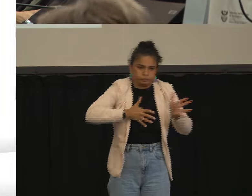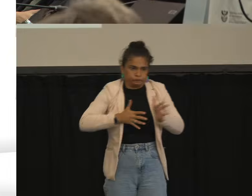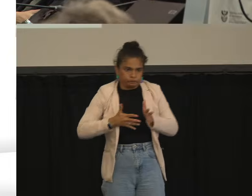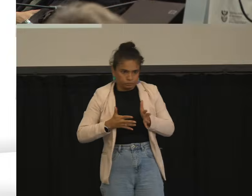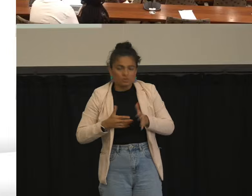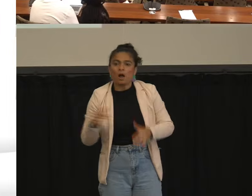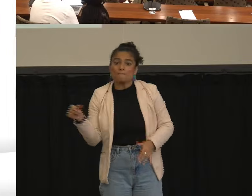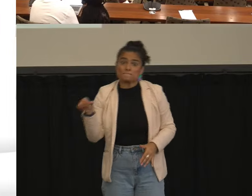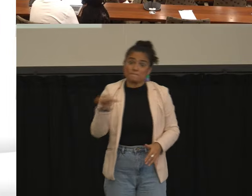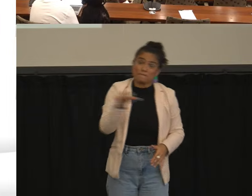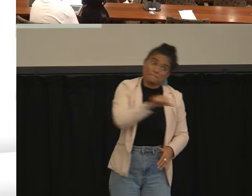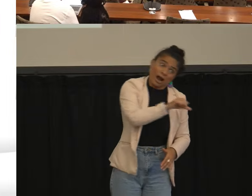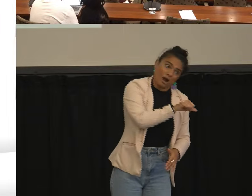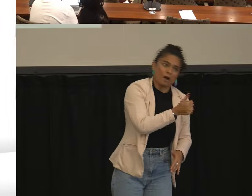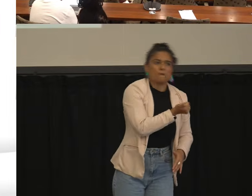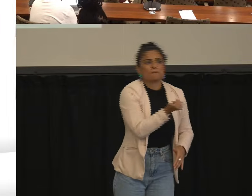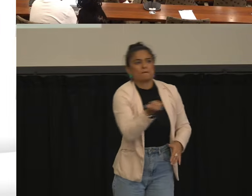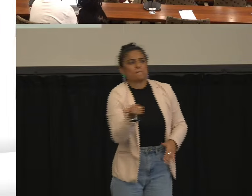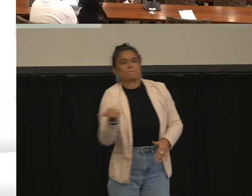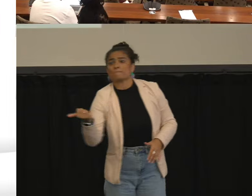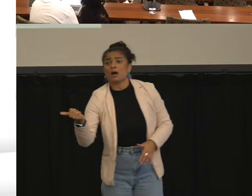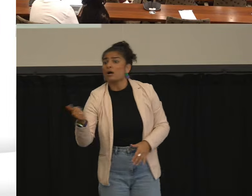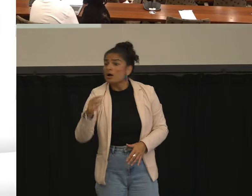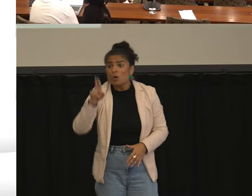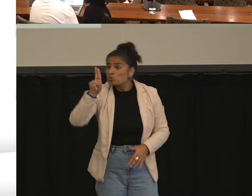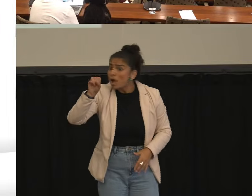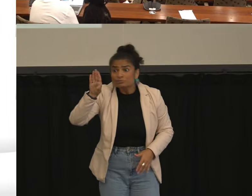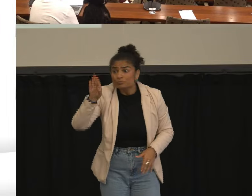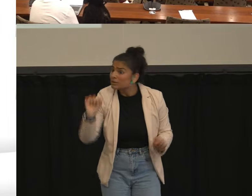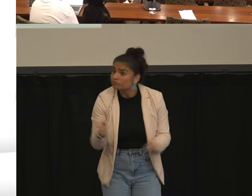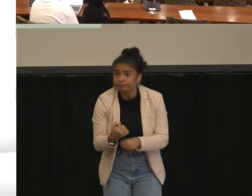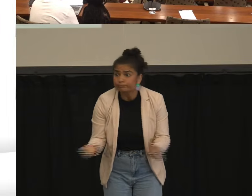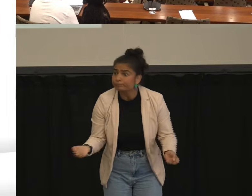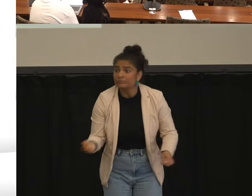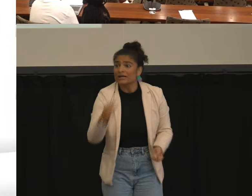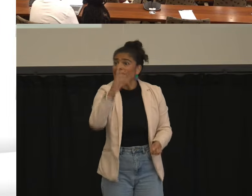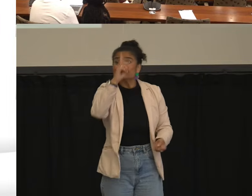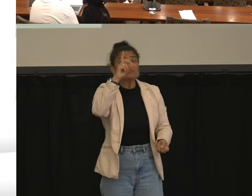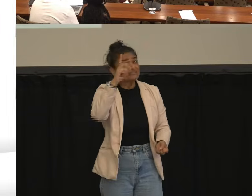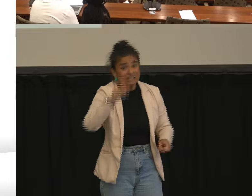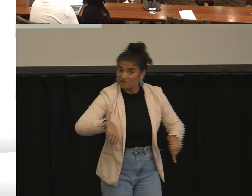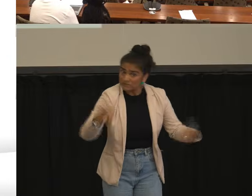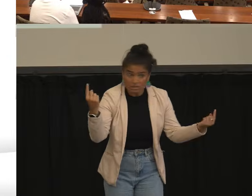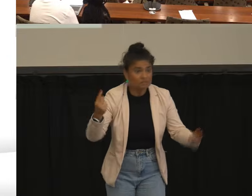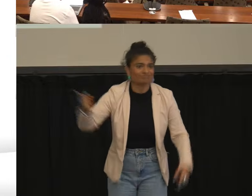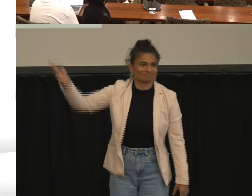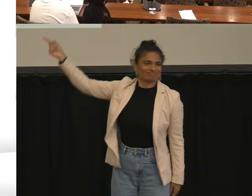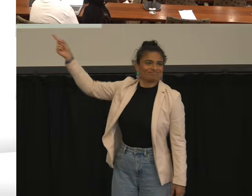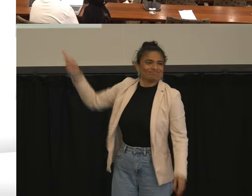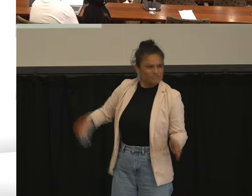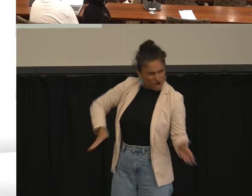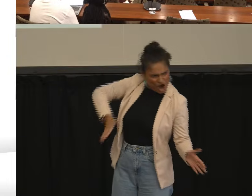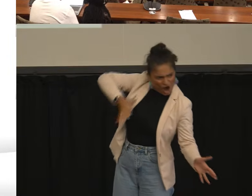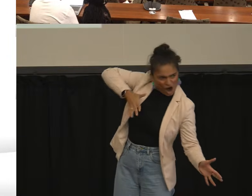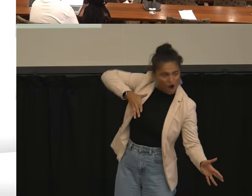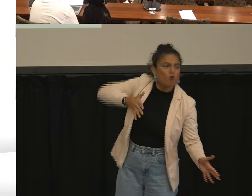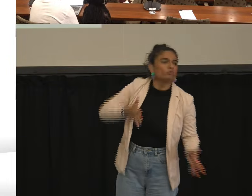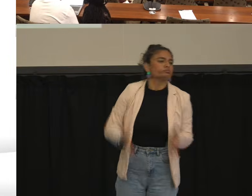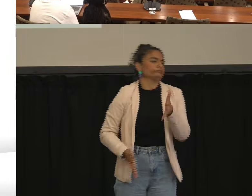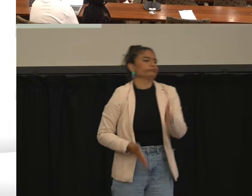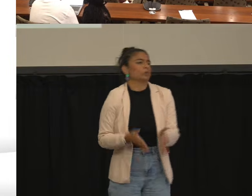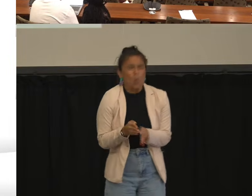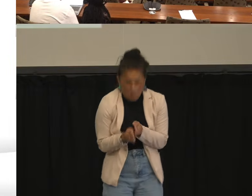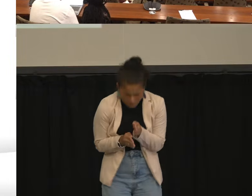and if it's too fast, you can slow down the video. You can rewind, you can go back. So with our DVDs and